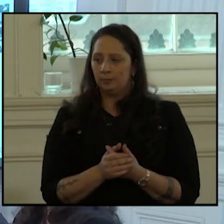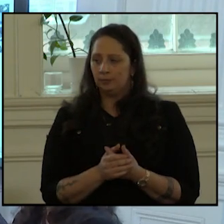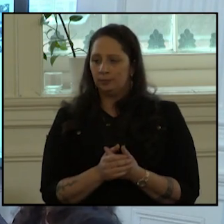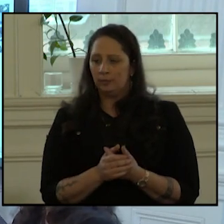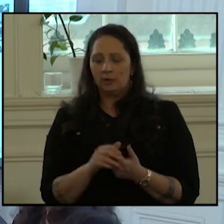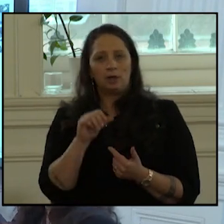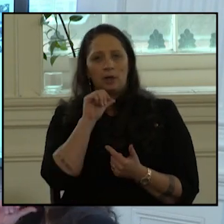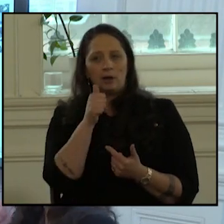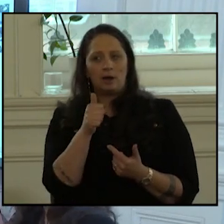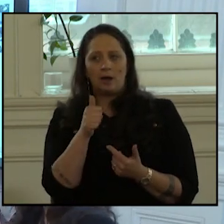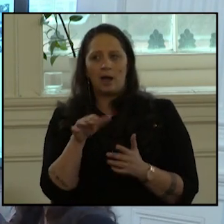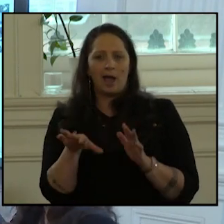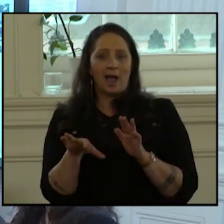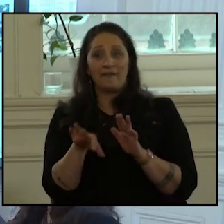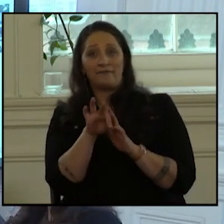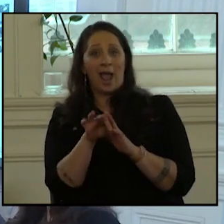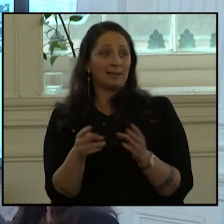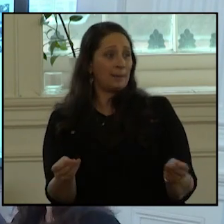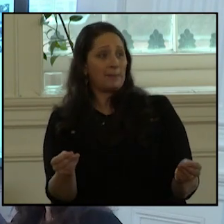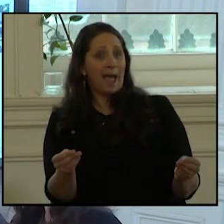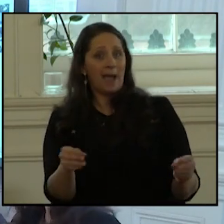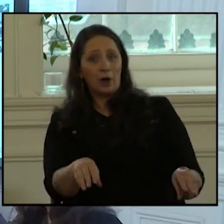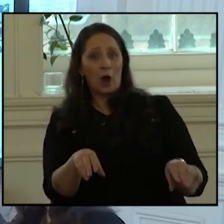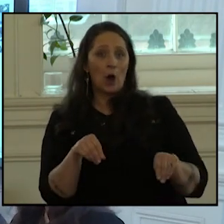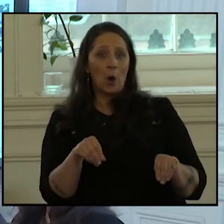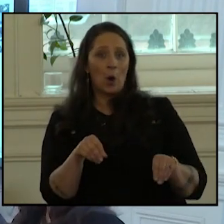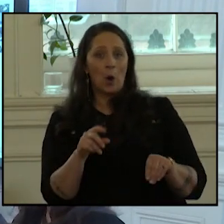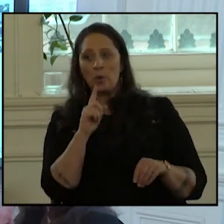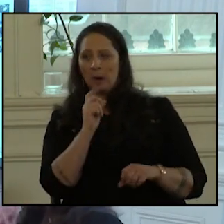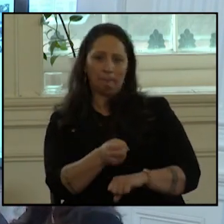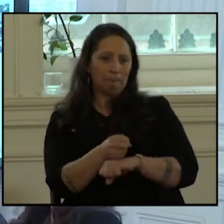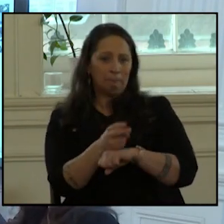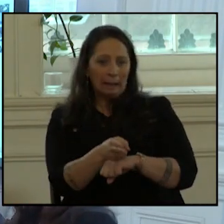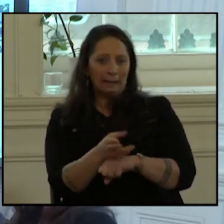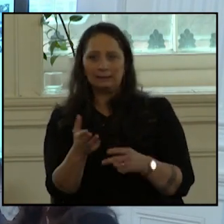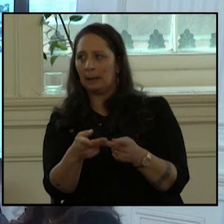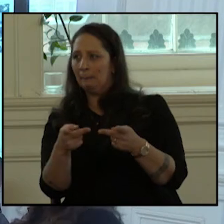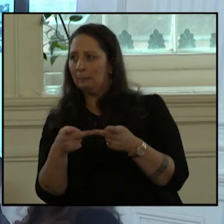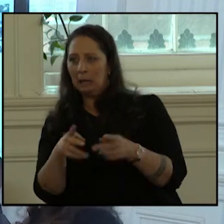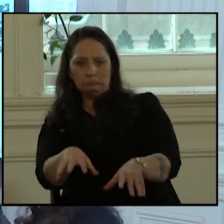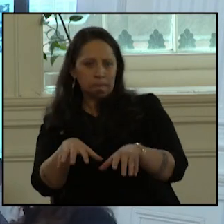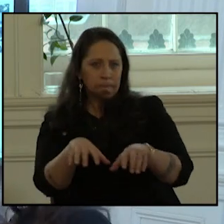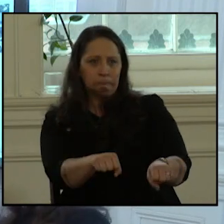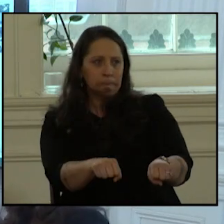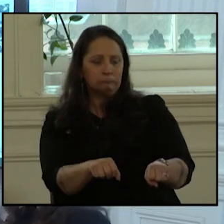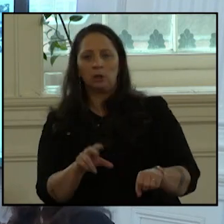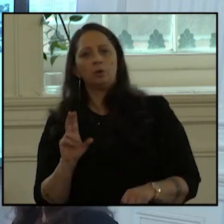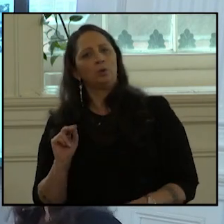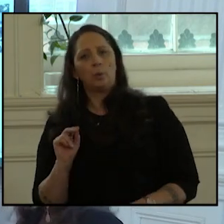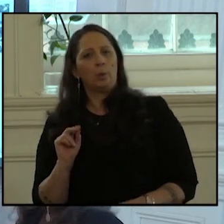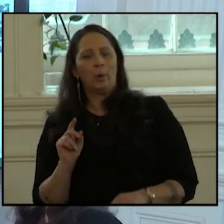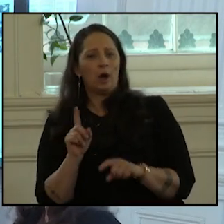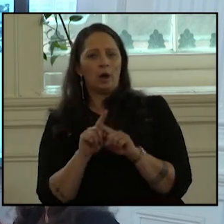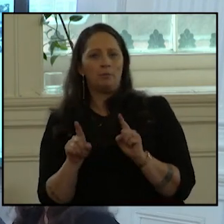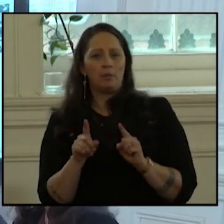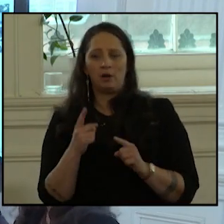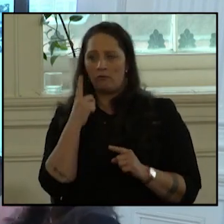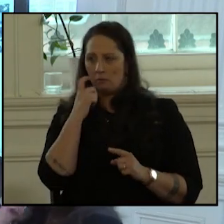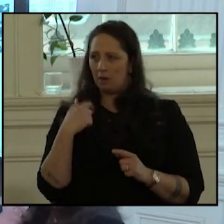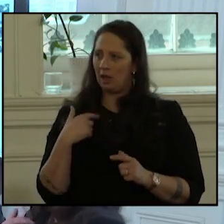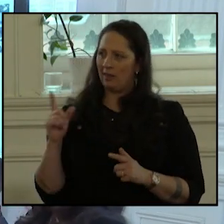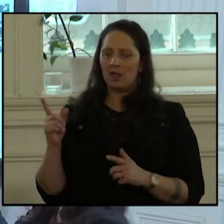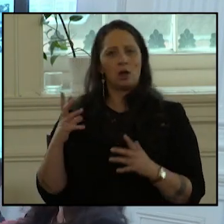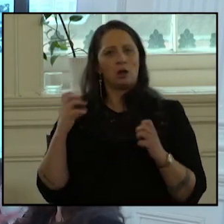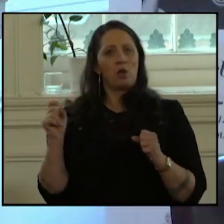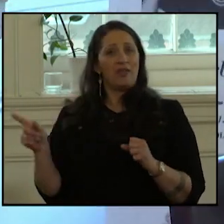They didn't found some land, you know, conquer some place. But their greatness for me is that